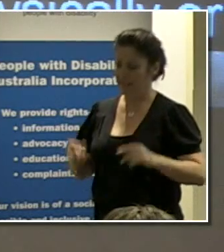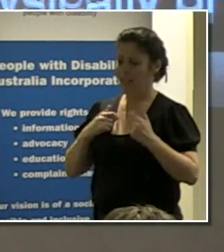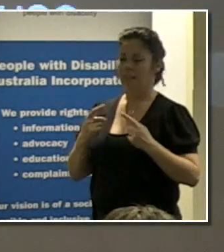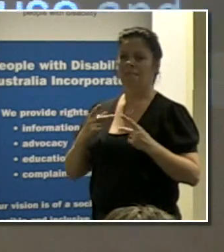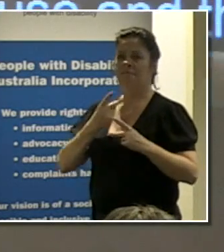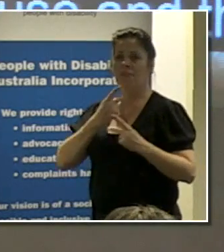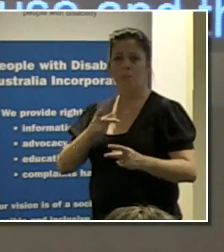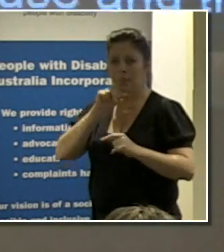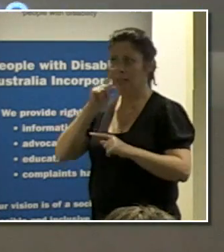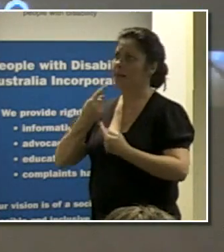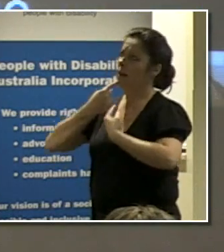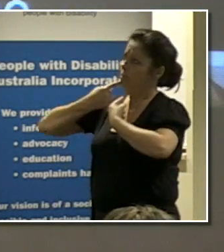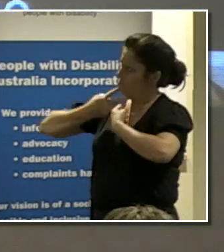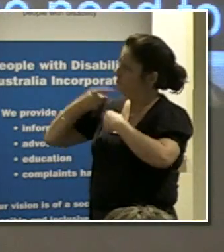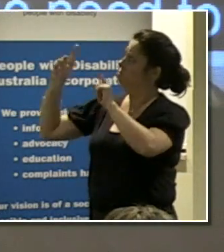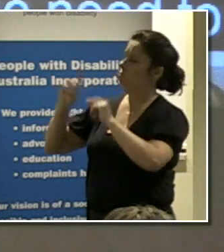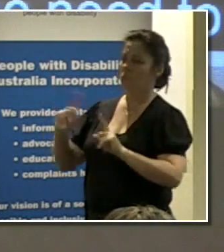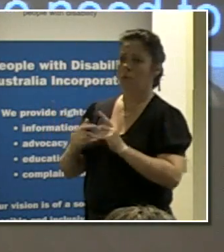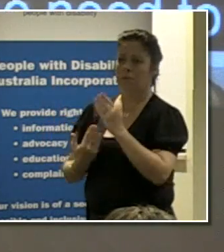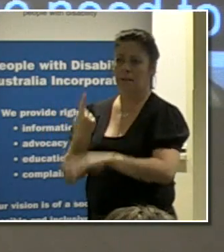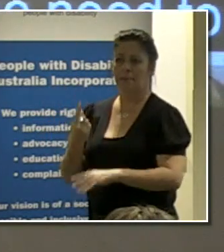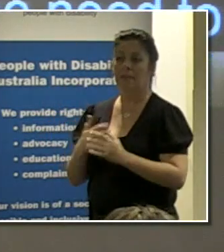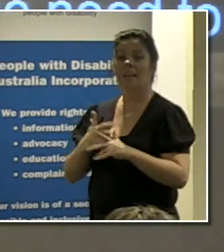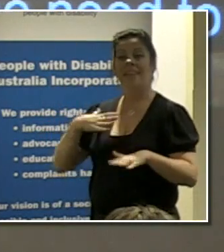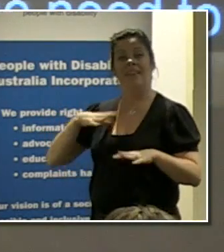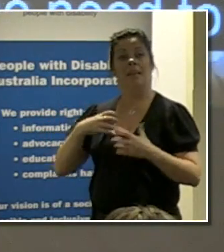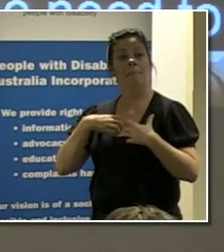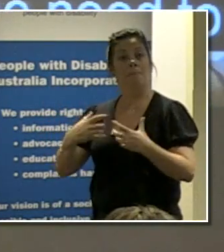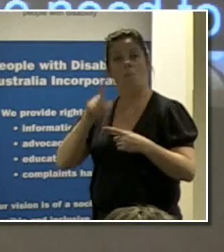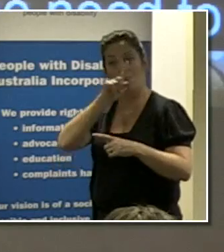to expand the number of people in their lives, and